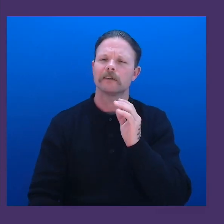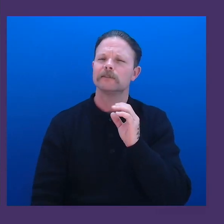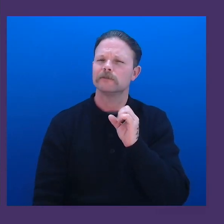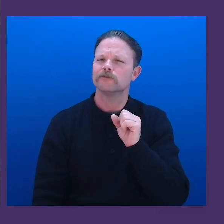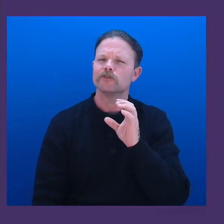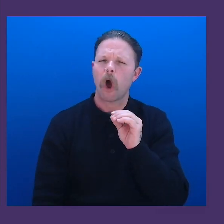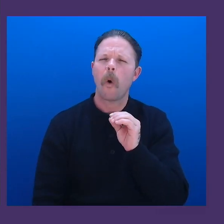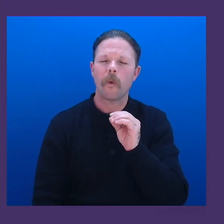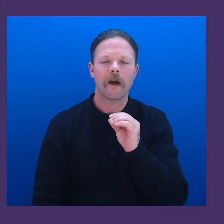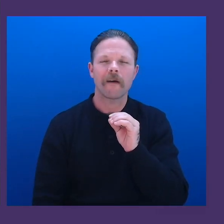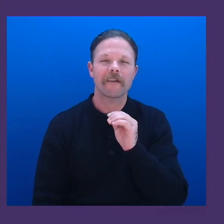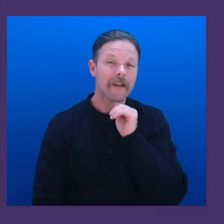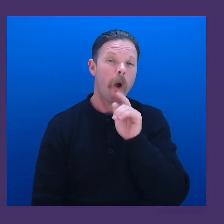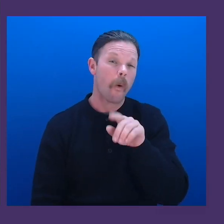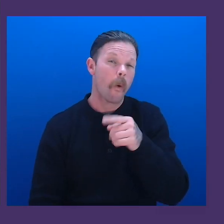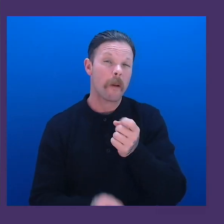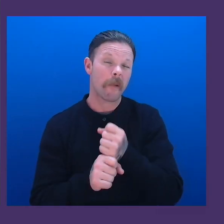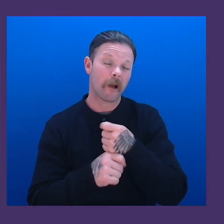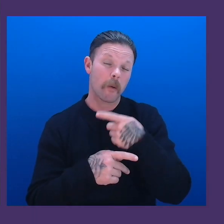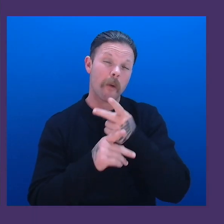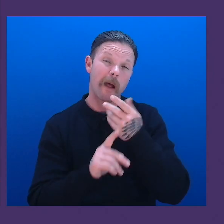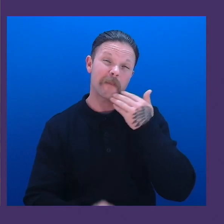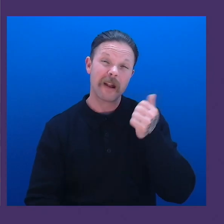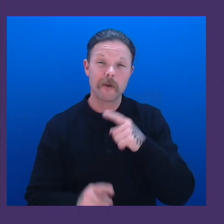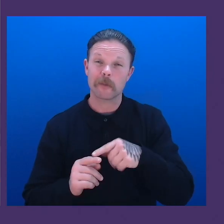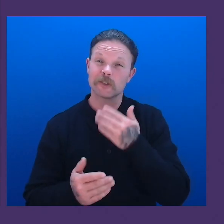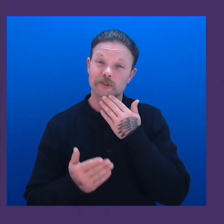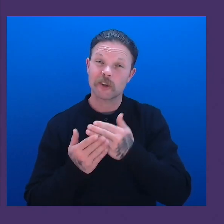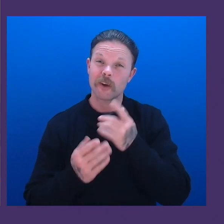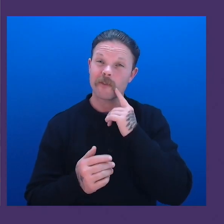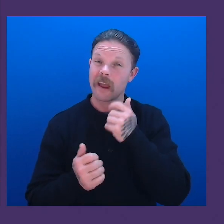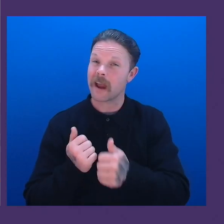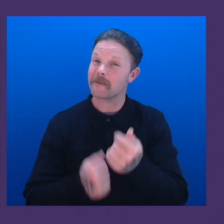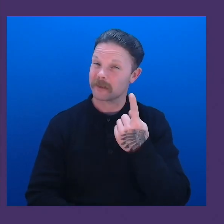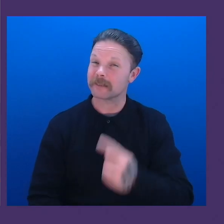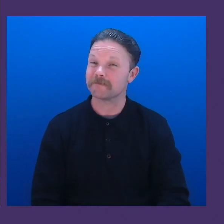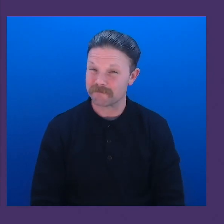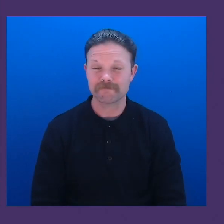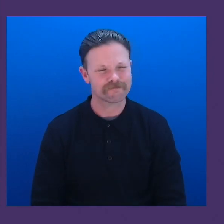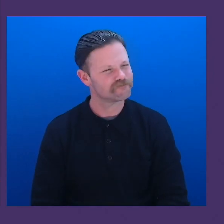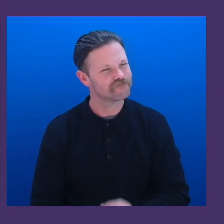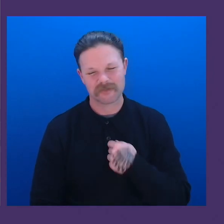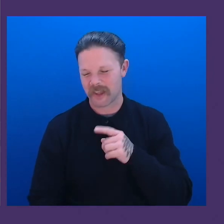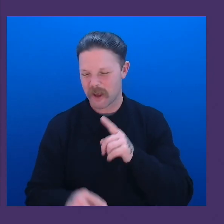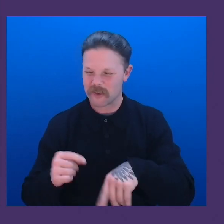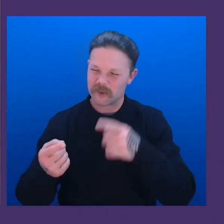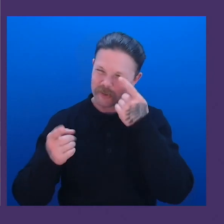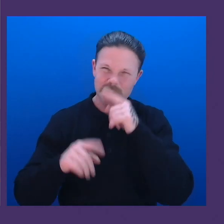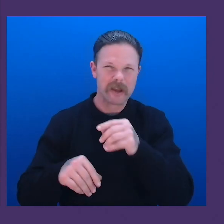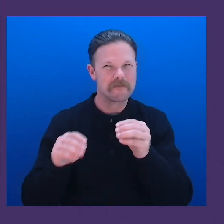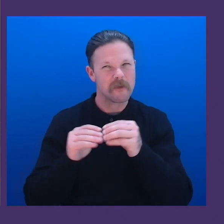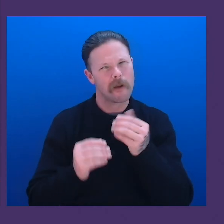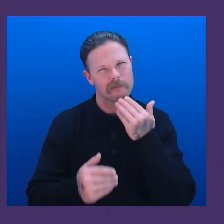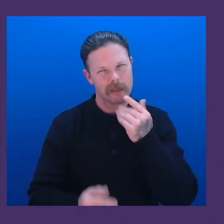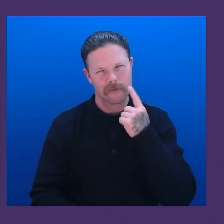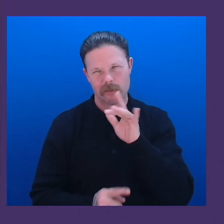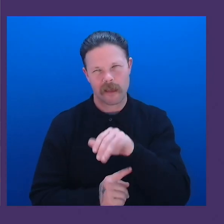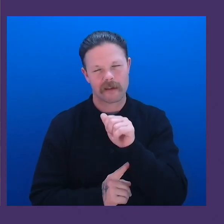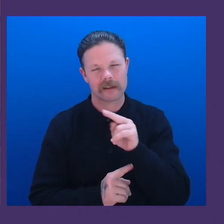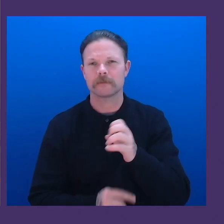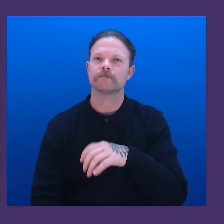not only make product better, but it's good for everybody. I couldn't agree more. Thank you for that, Anne. Maya, would love to get your take